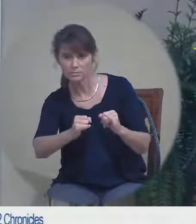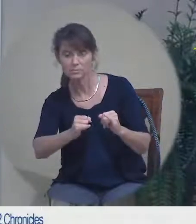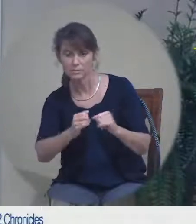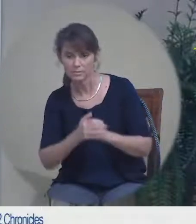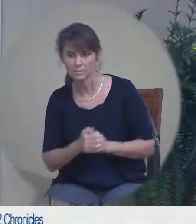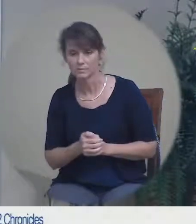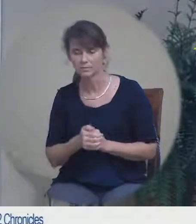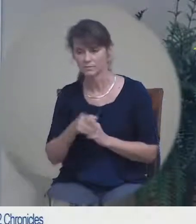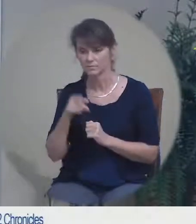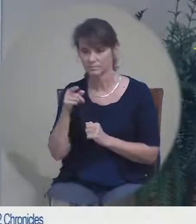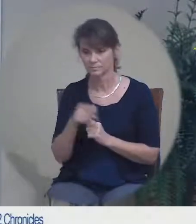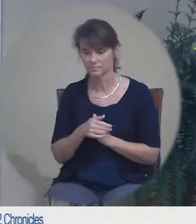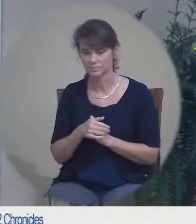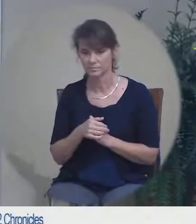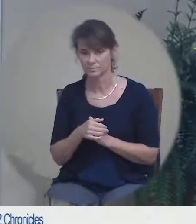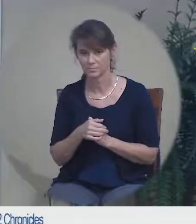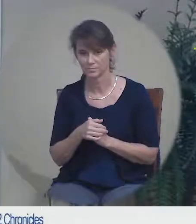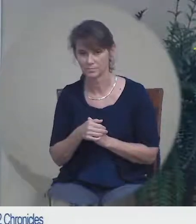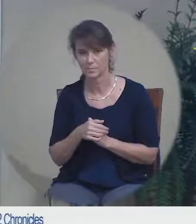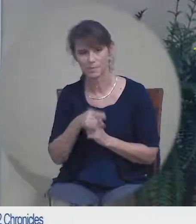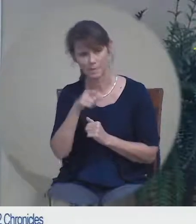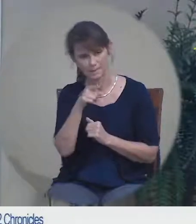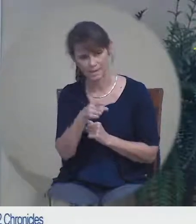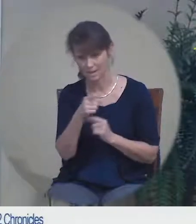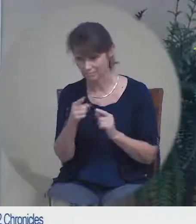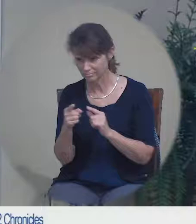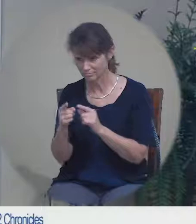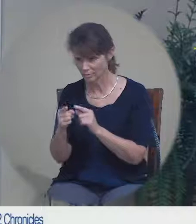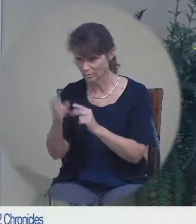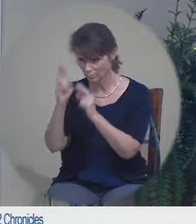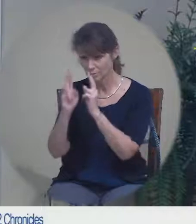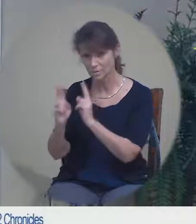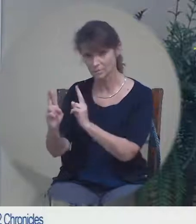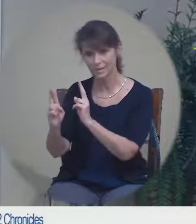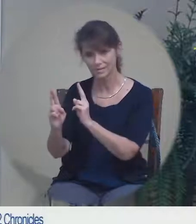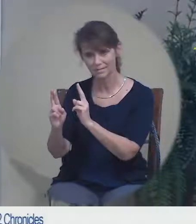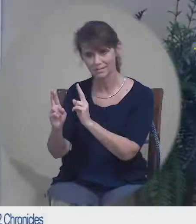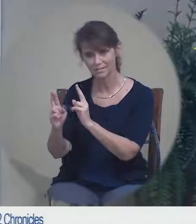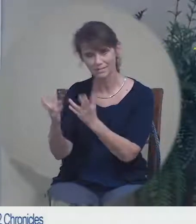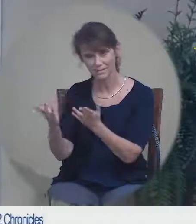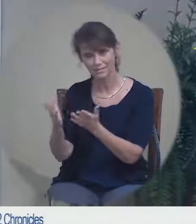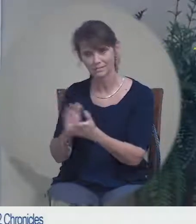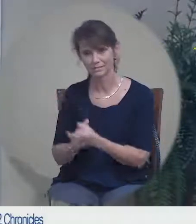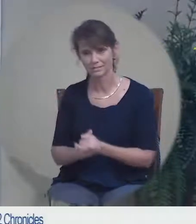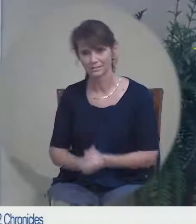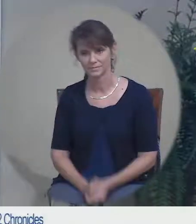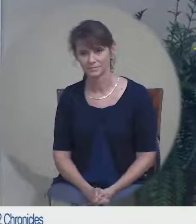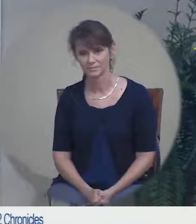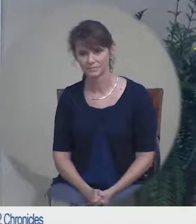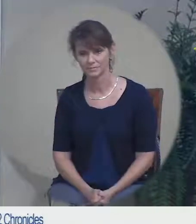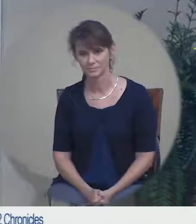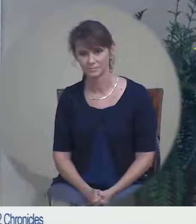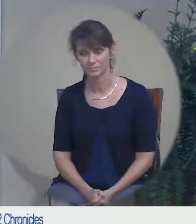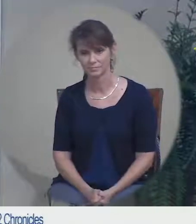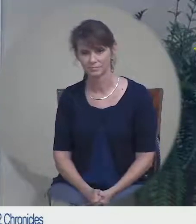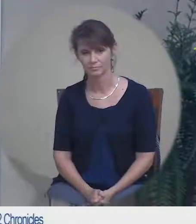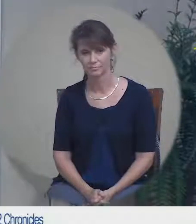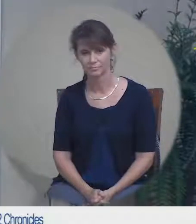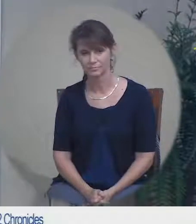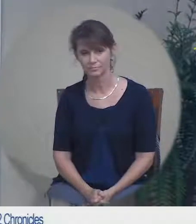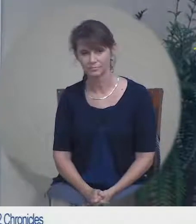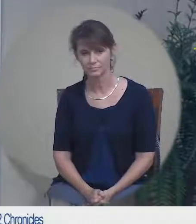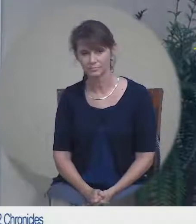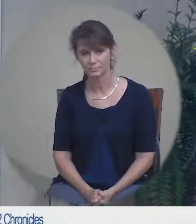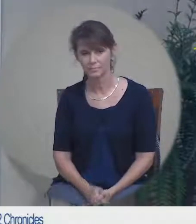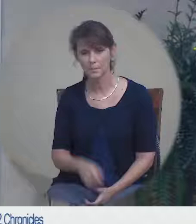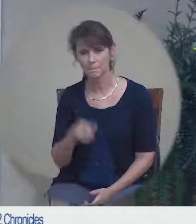and pays homage. And that kind of creates for us, I believe, the very first lesson I want to talk about from here. I